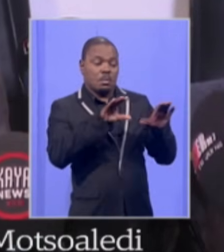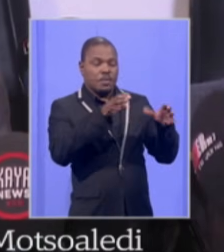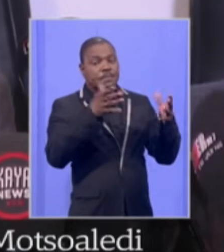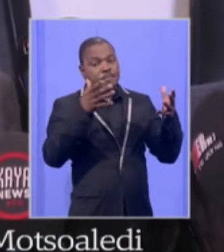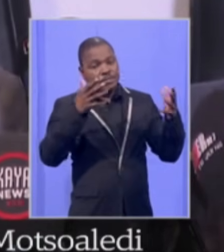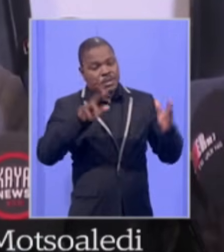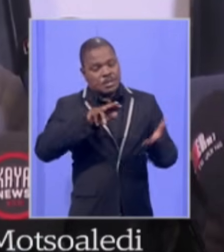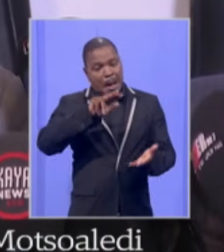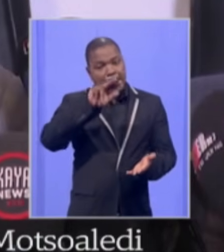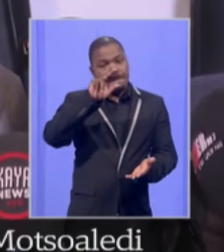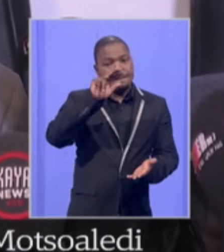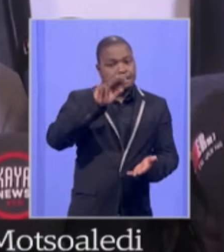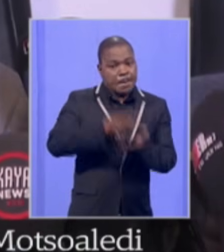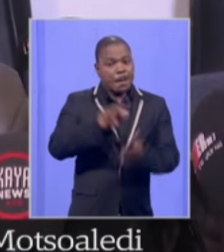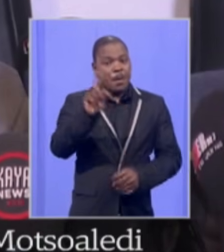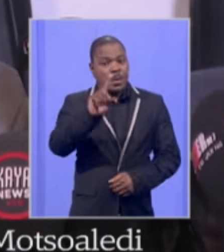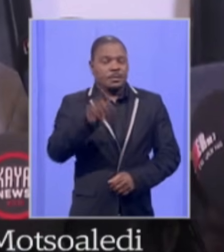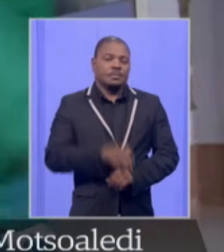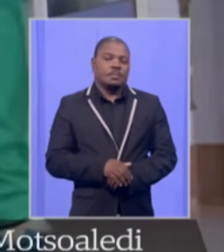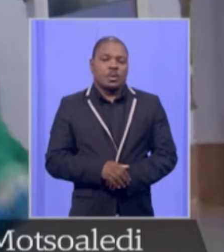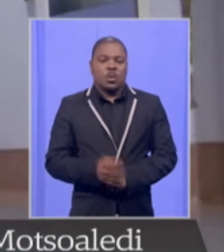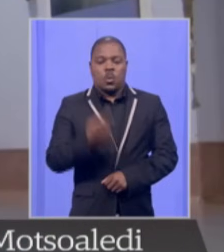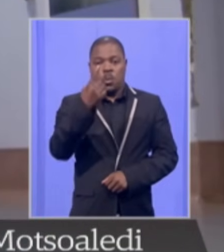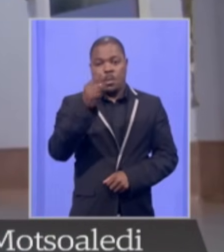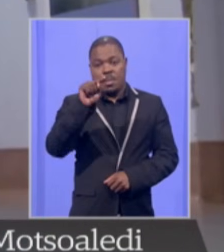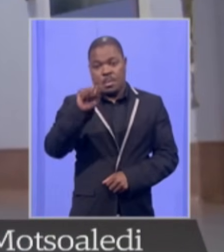approved advertisement of